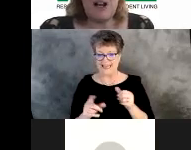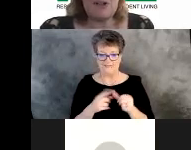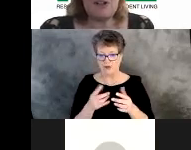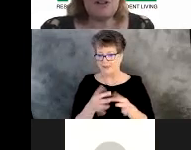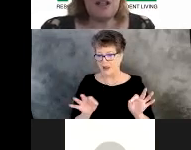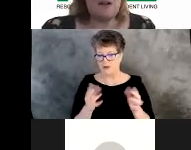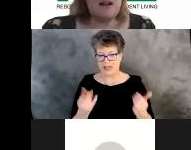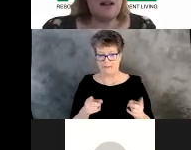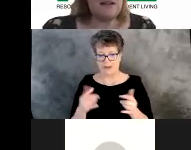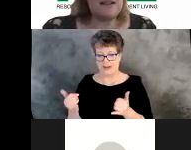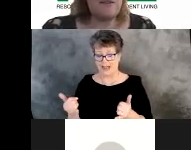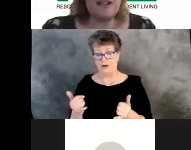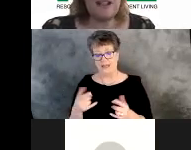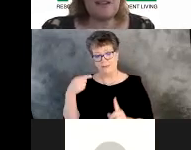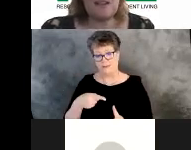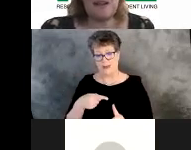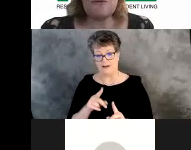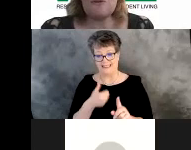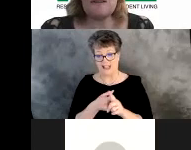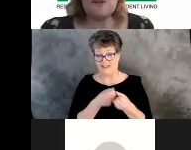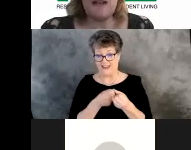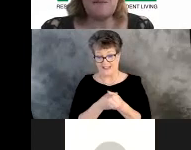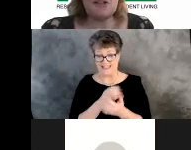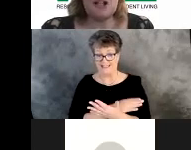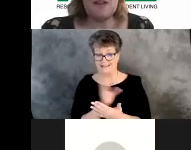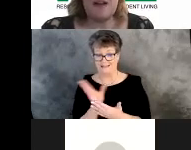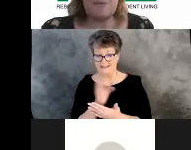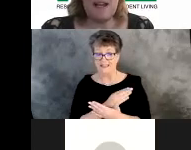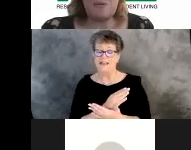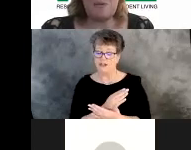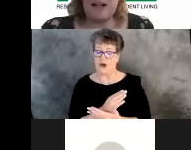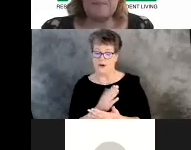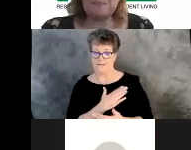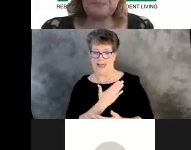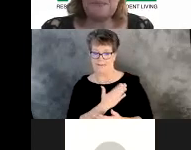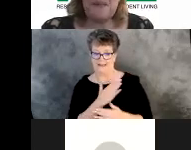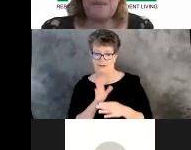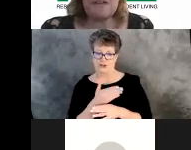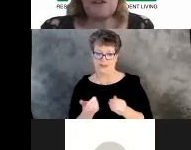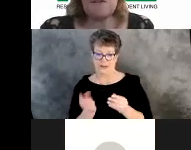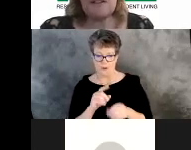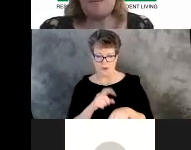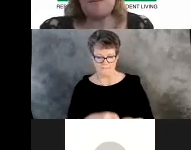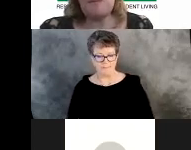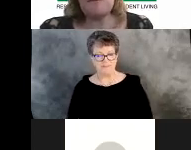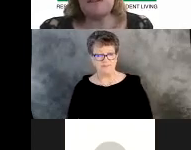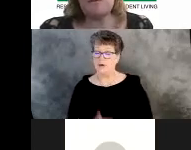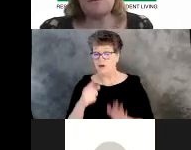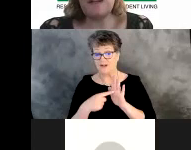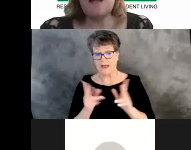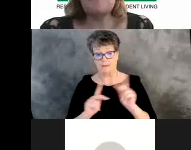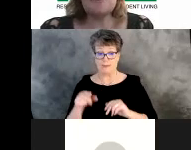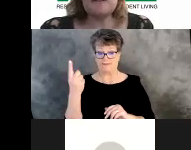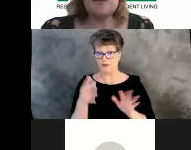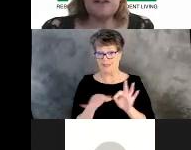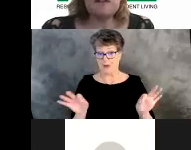right now, particularly among self-advocates on the spectrum. And so I'm happy to share that when we have more time. But so, for example, people first language would